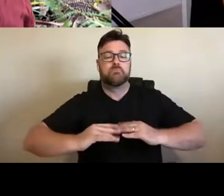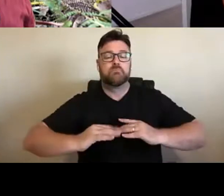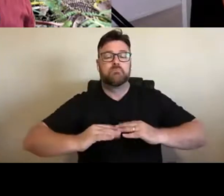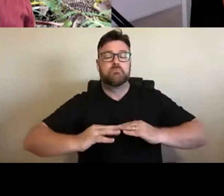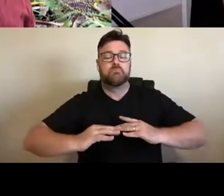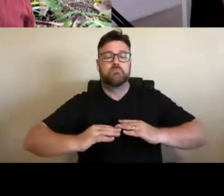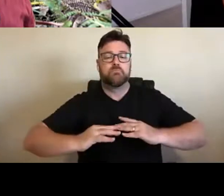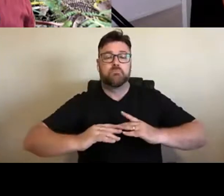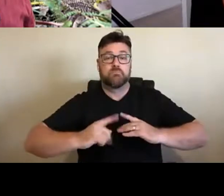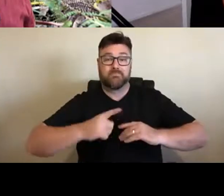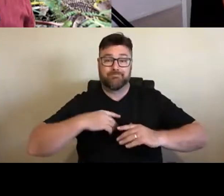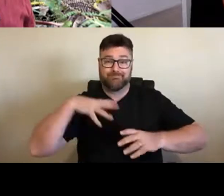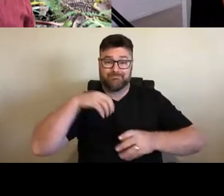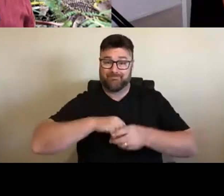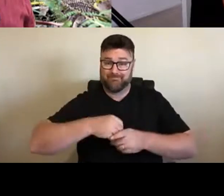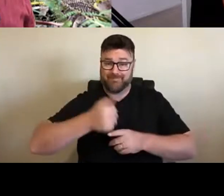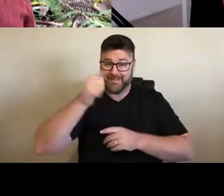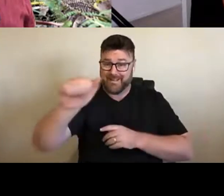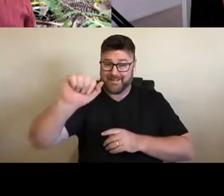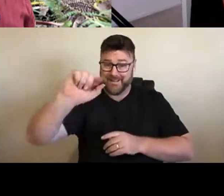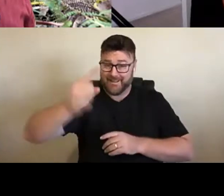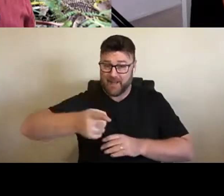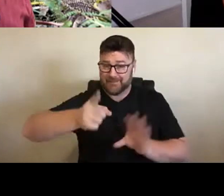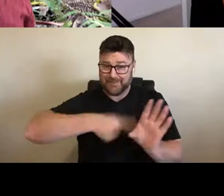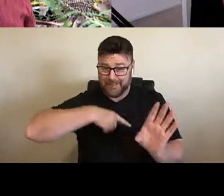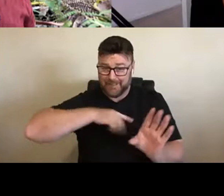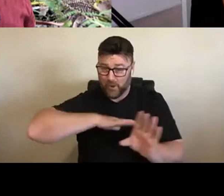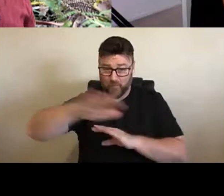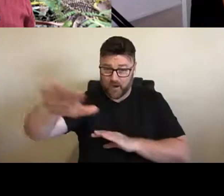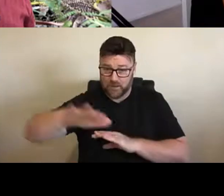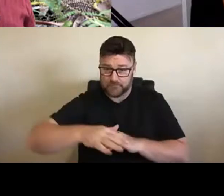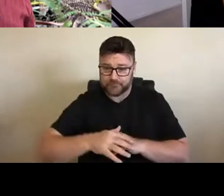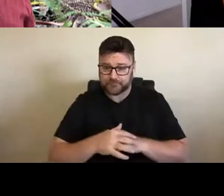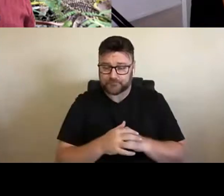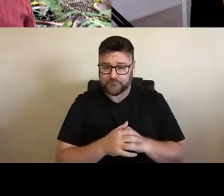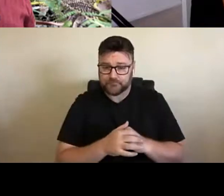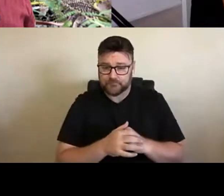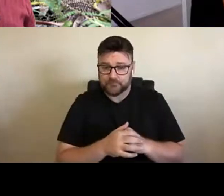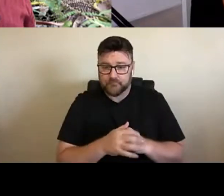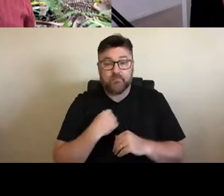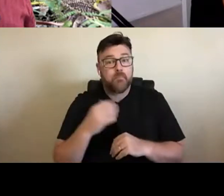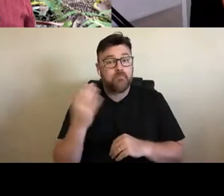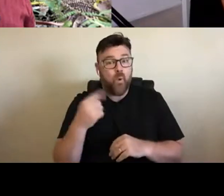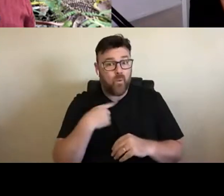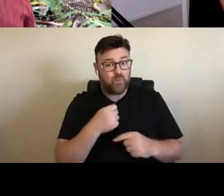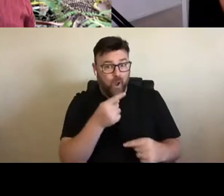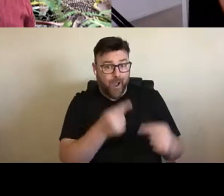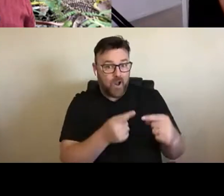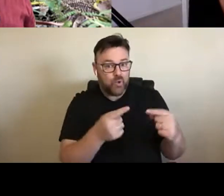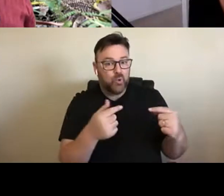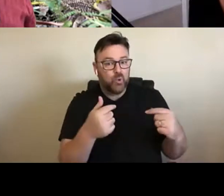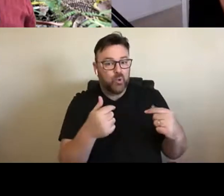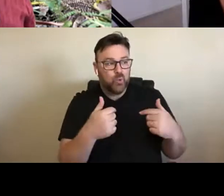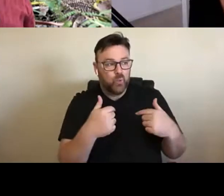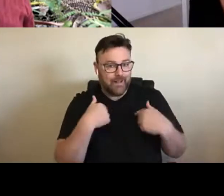for 60,000 years or more. The fact that we had to even argue that we existed in this country before Cook